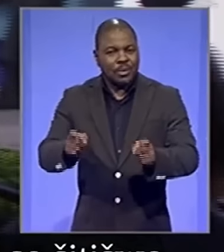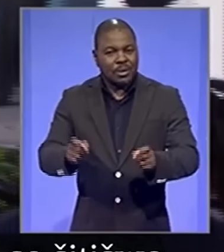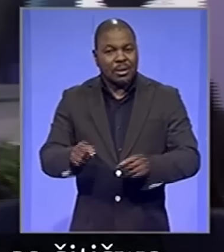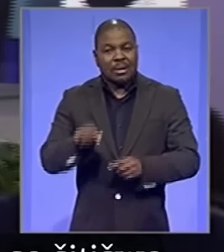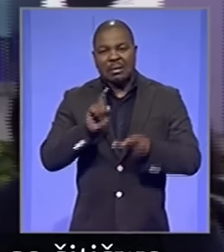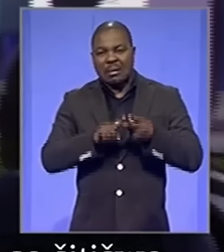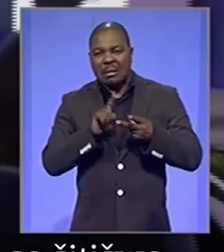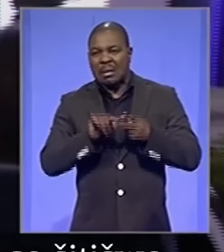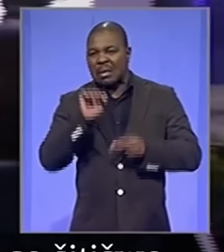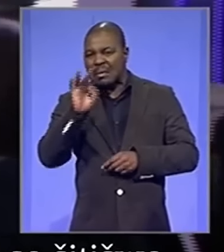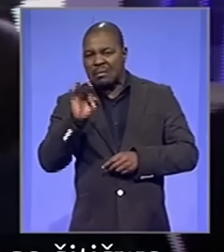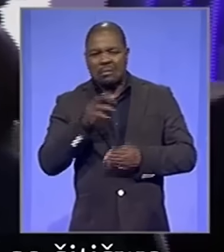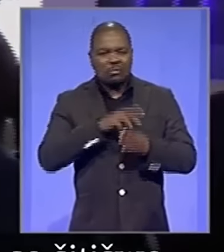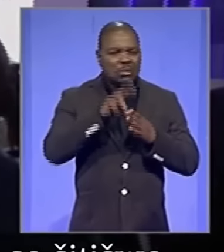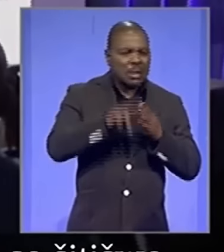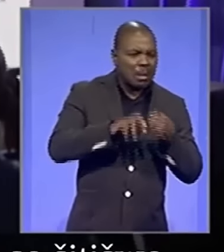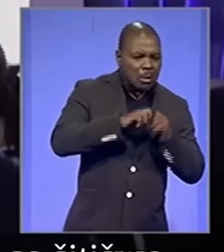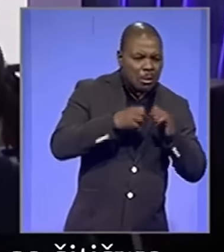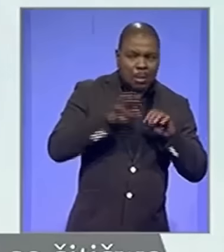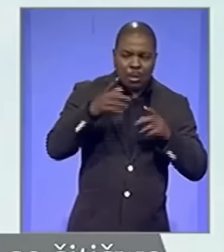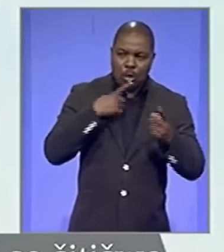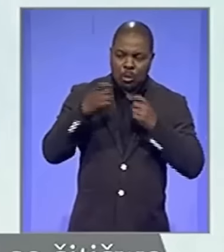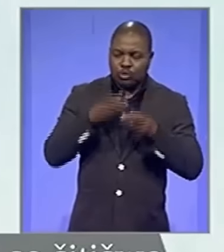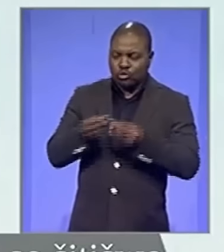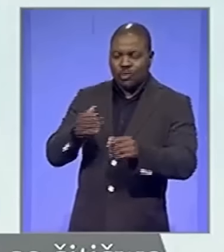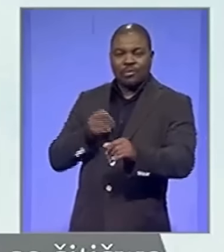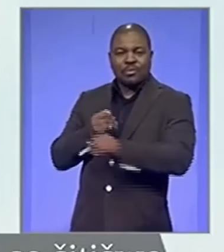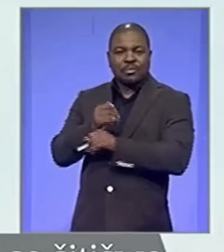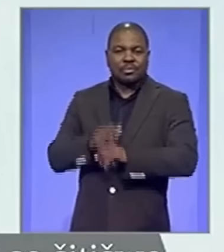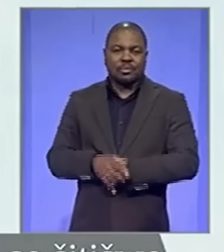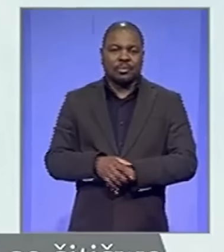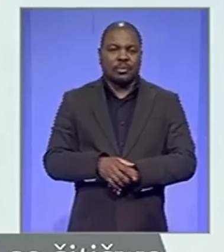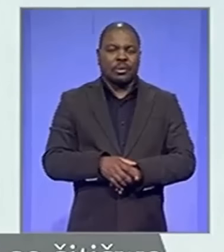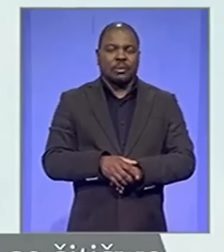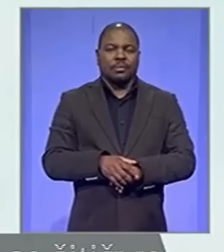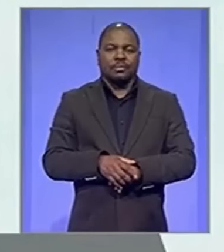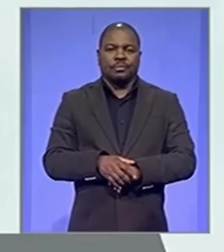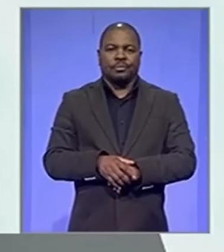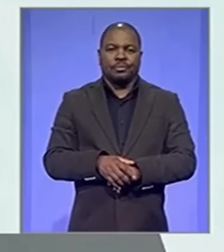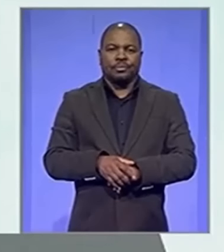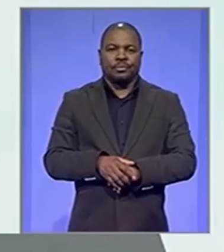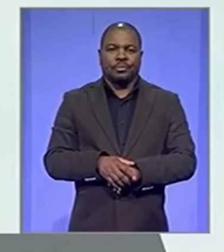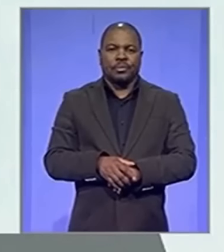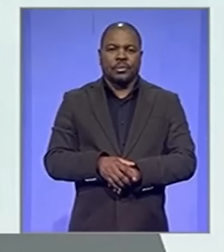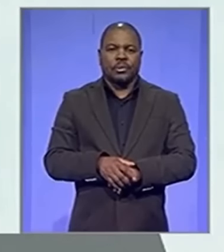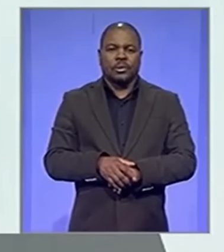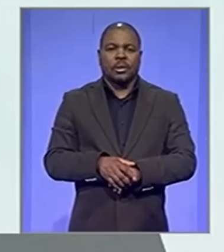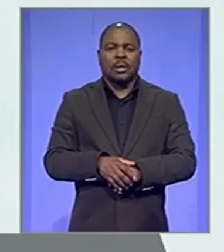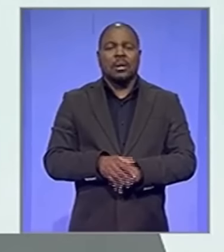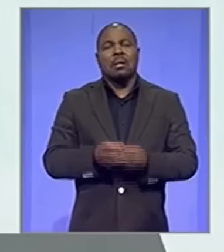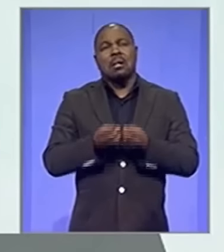se sodišago ka dipoelo tsa dikgetho. A lot has been spoken about